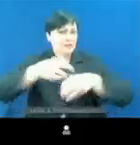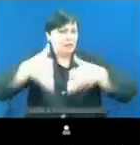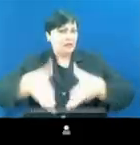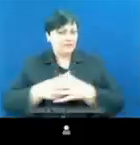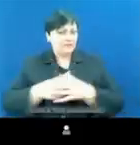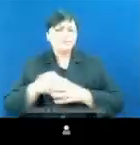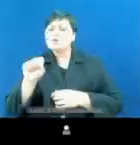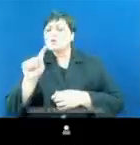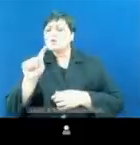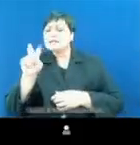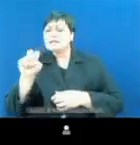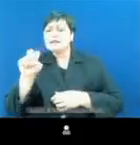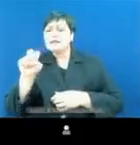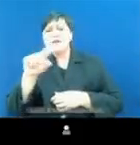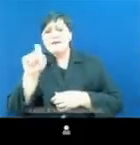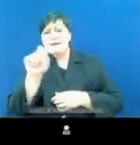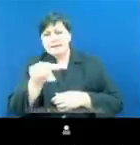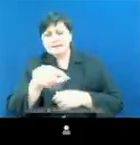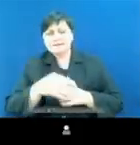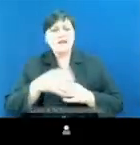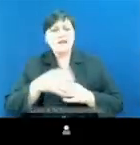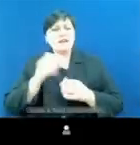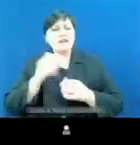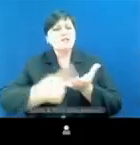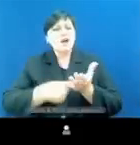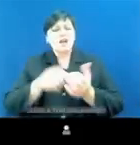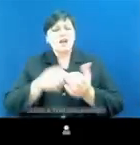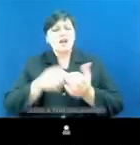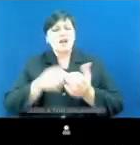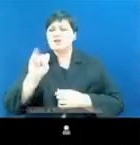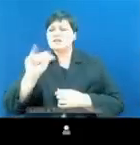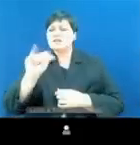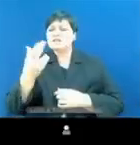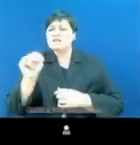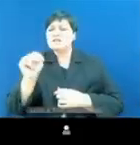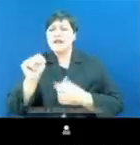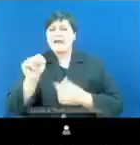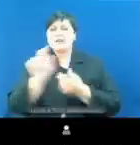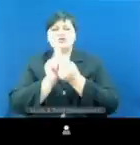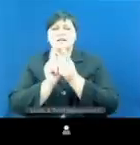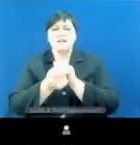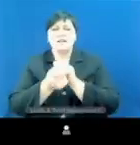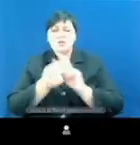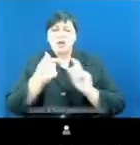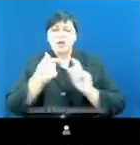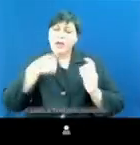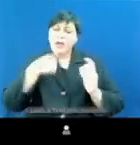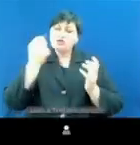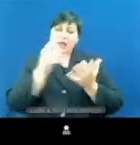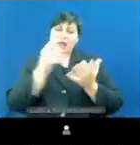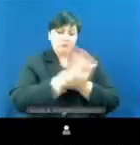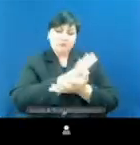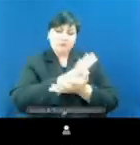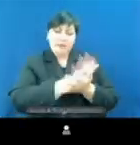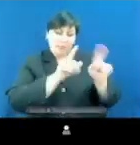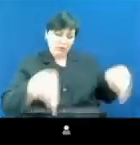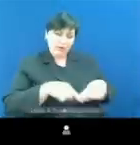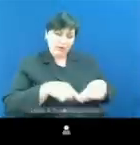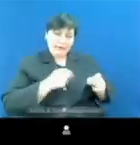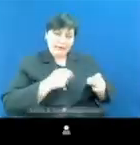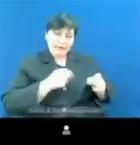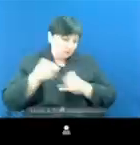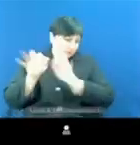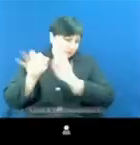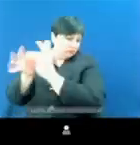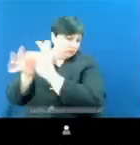asks, can you talk about site translation forms? I understand the need for providing site translation, but I worry if the deaf person will